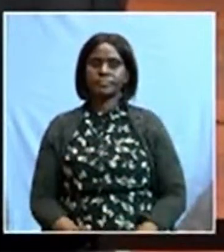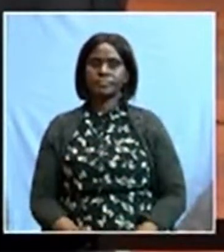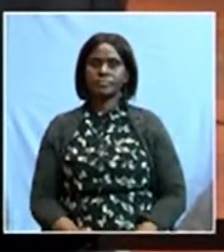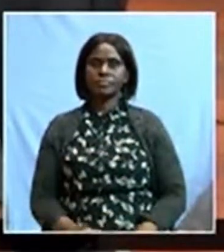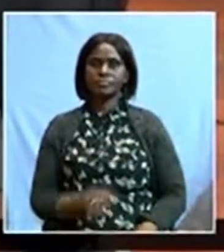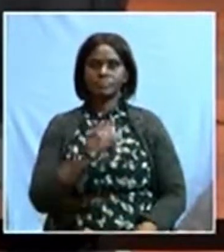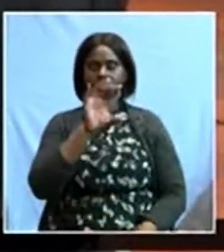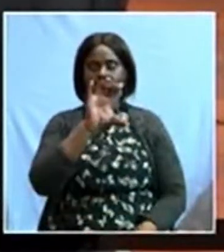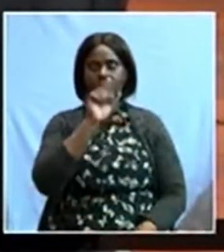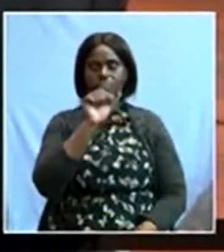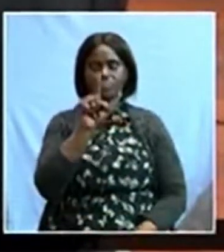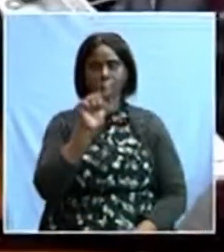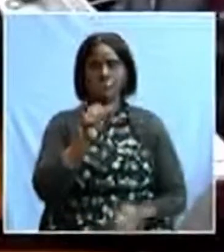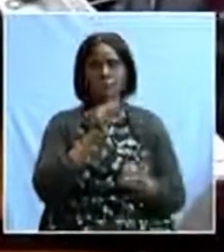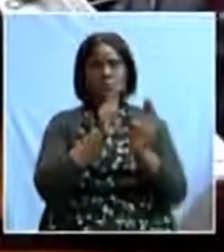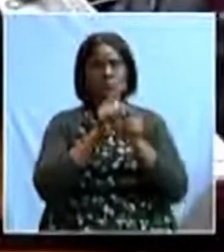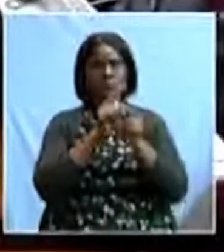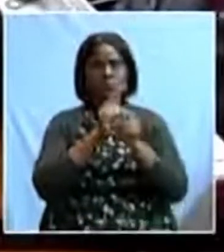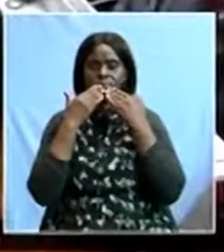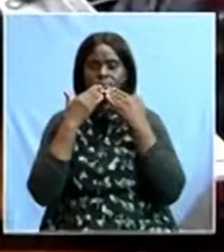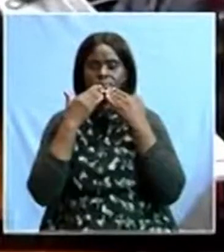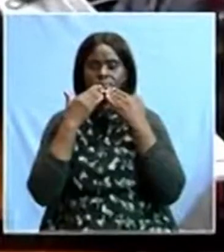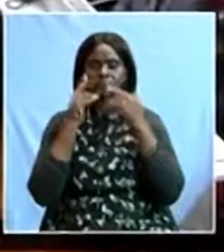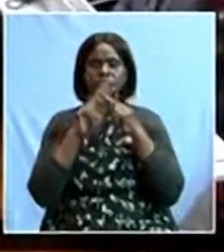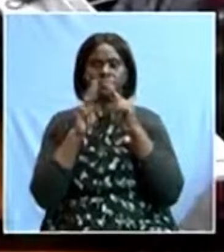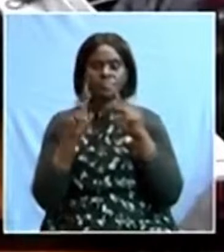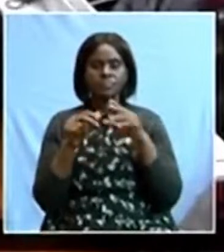Yes, you may respond. Thank you, Chair.